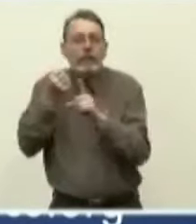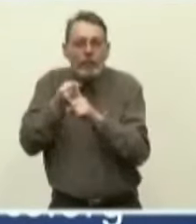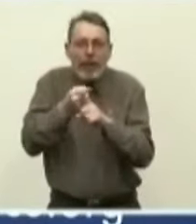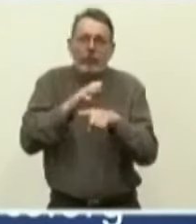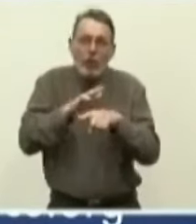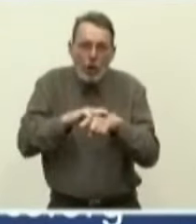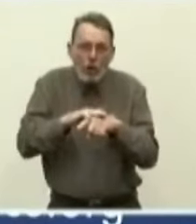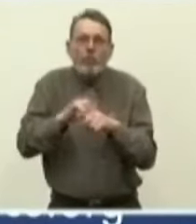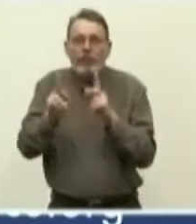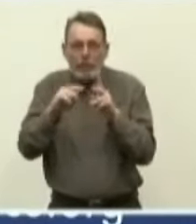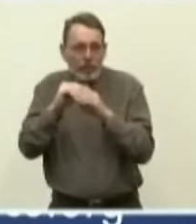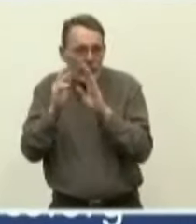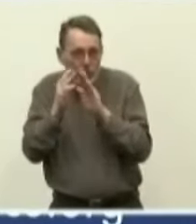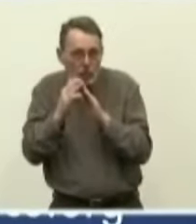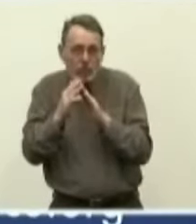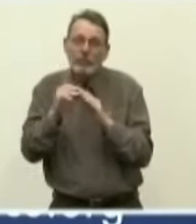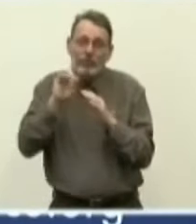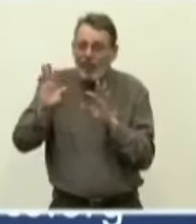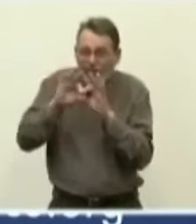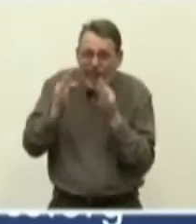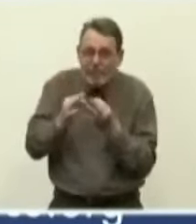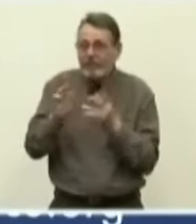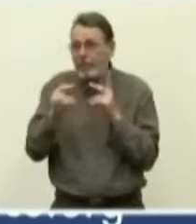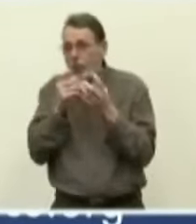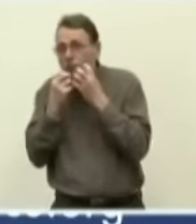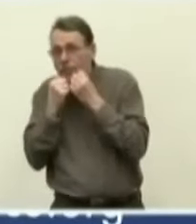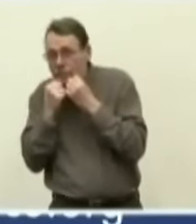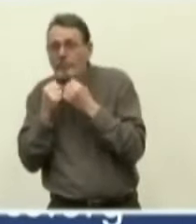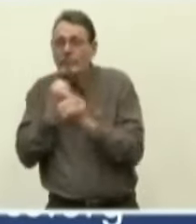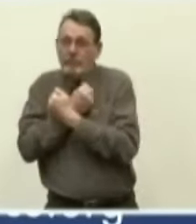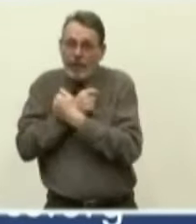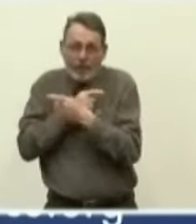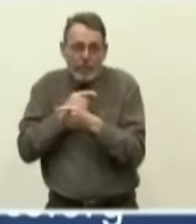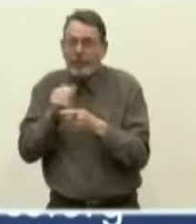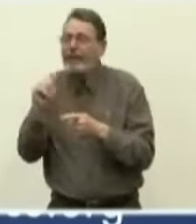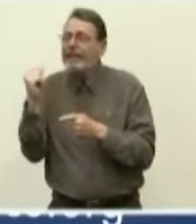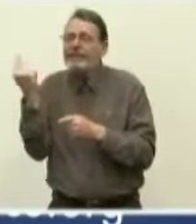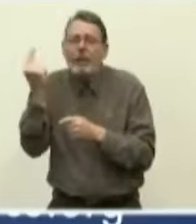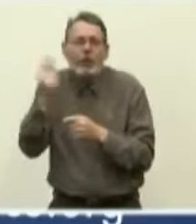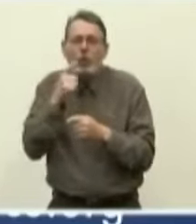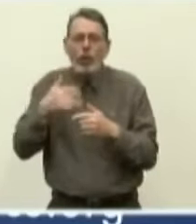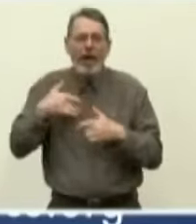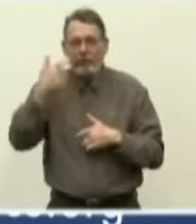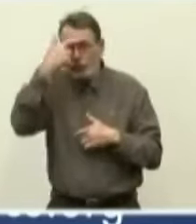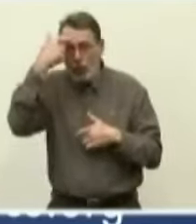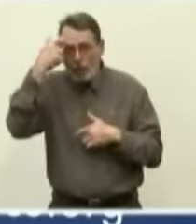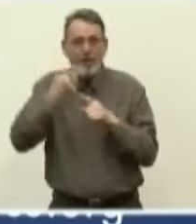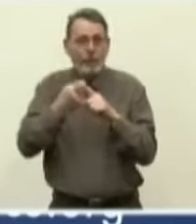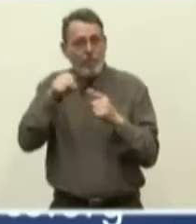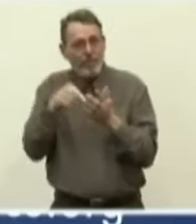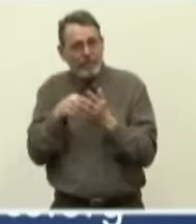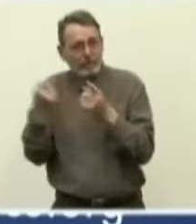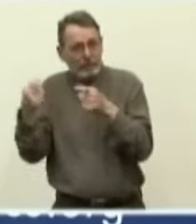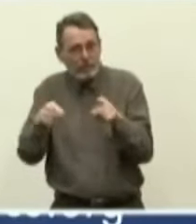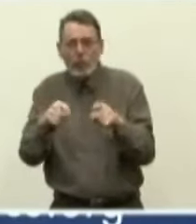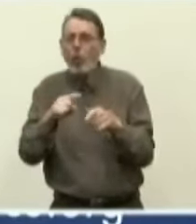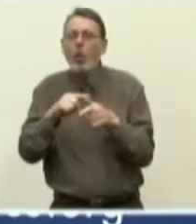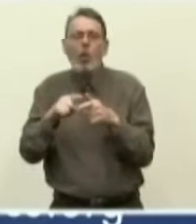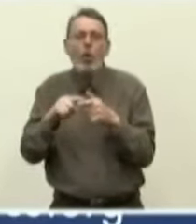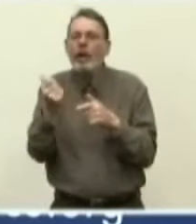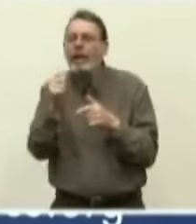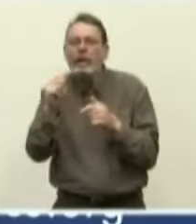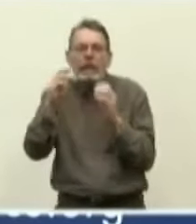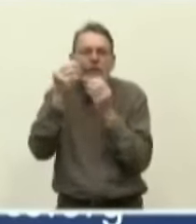ones. To any of our viewers experiencing trauma from this incident or from information or